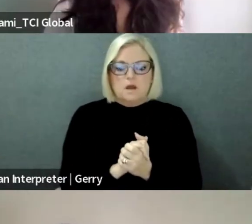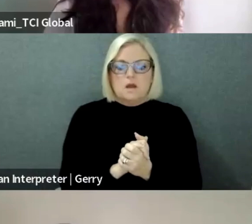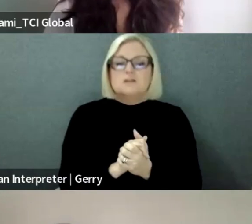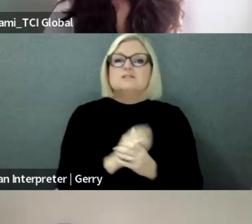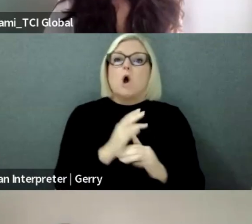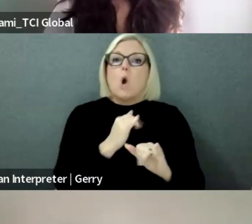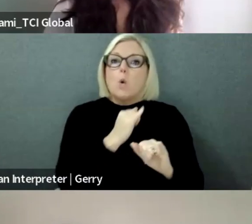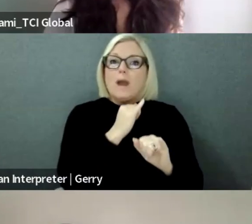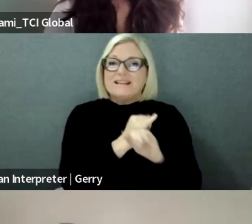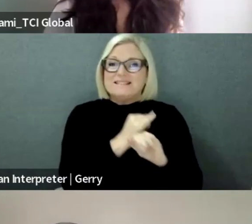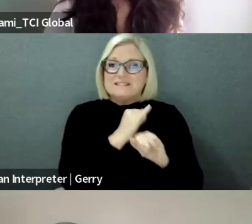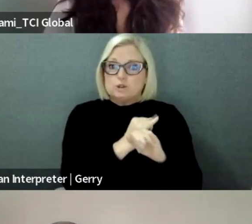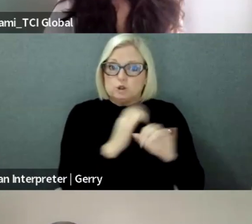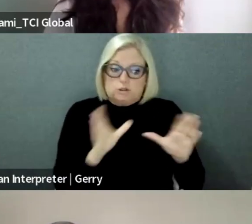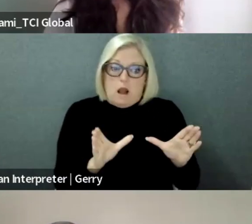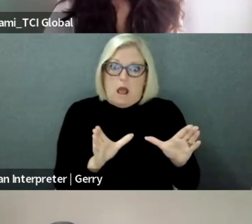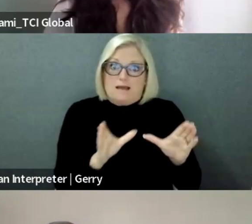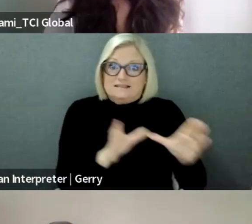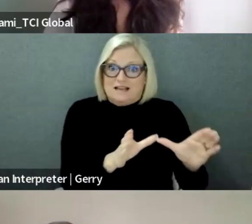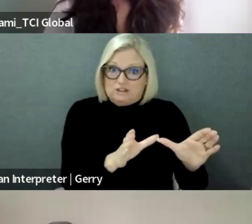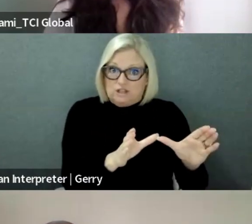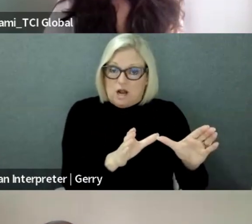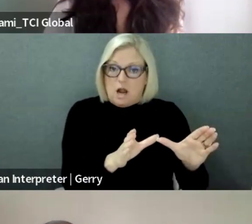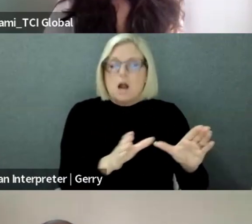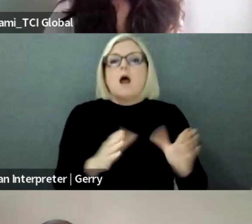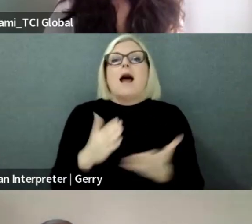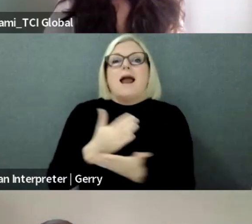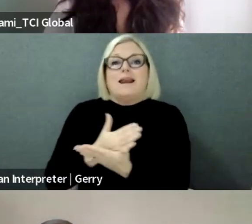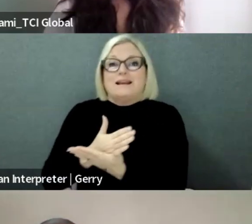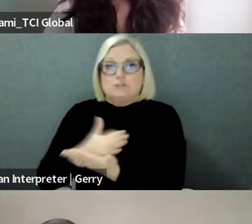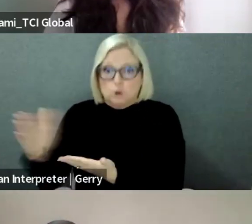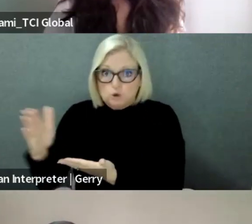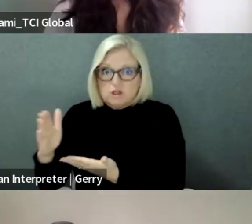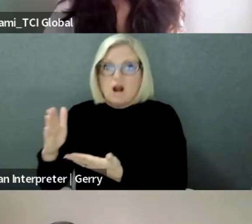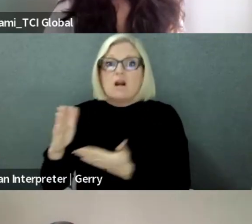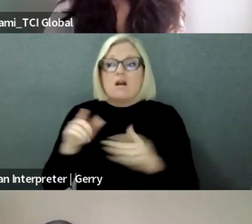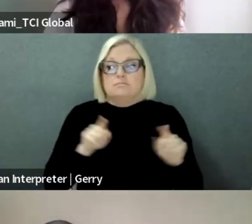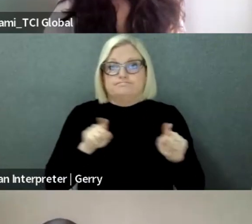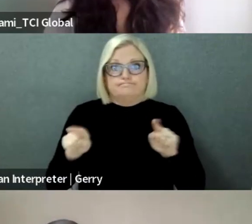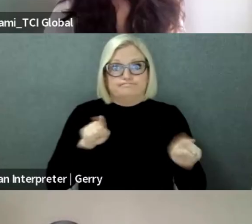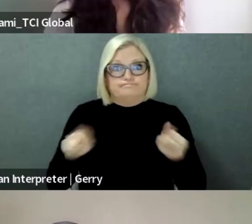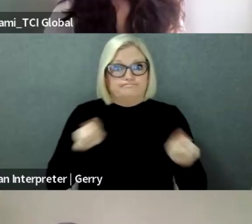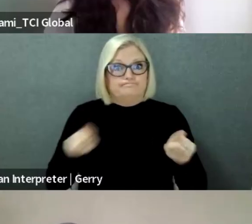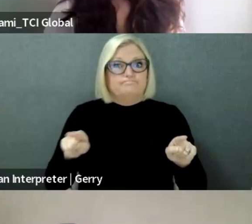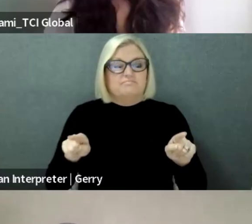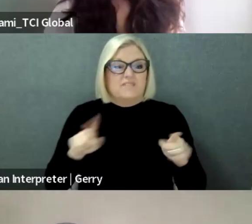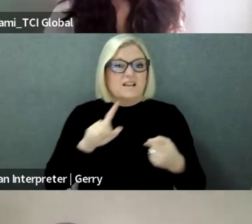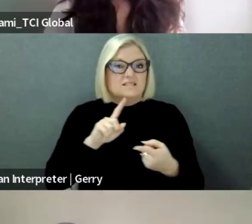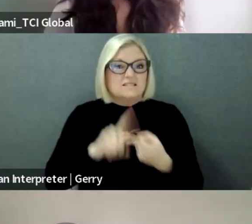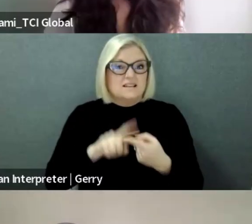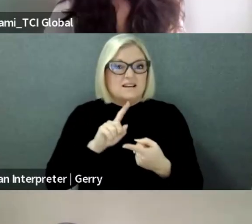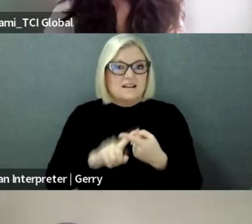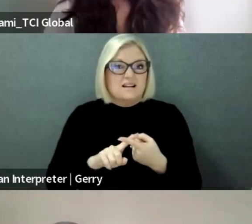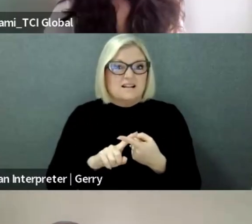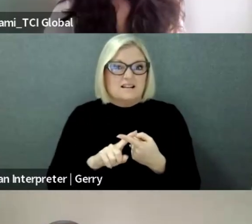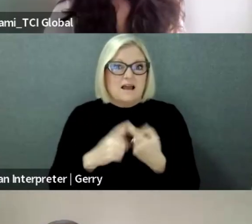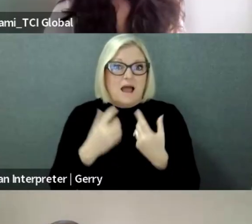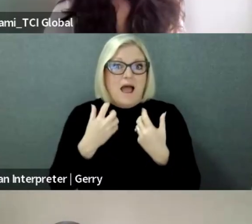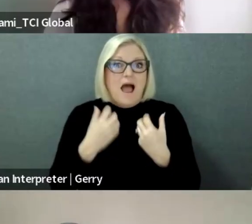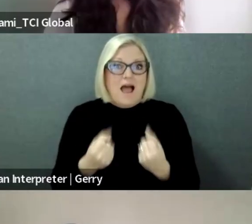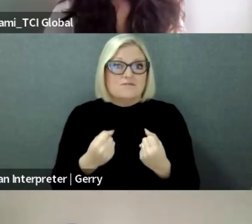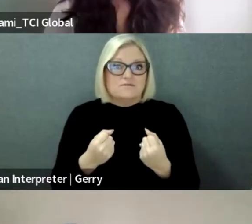of people with psychosocial disabilities in Fiji and the Pacific are still happening today, even 20 years after